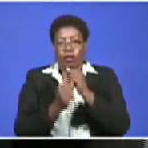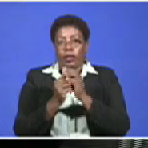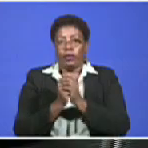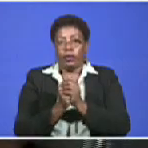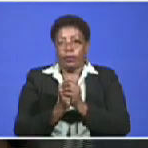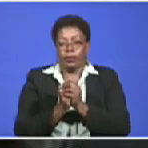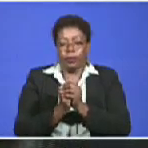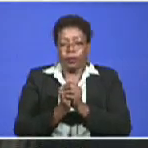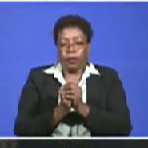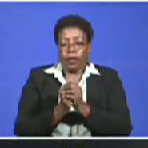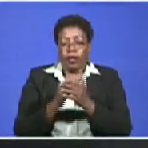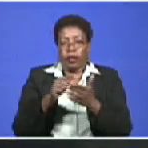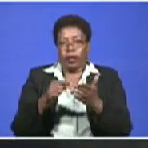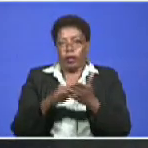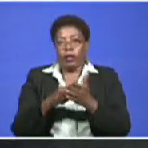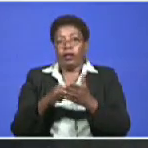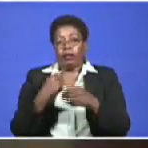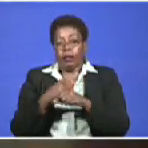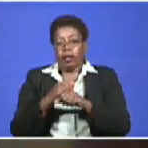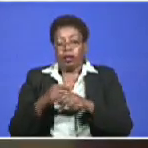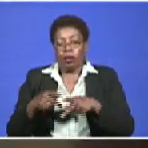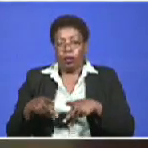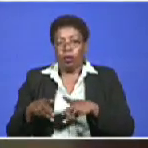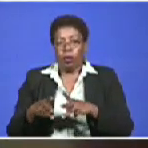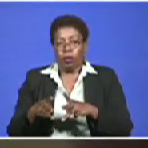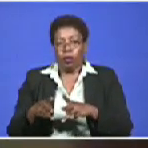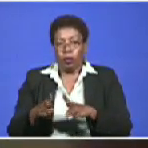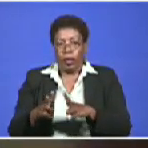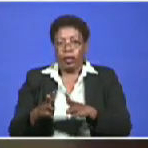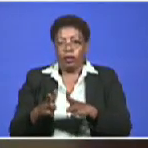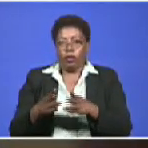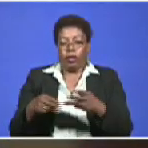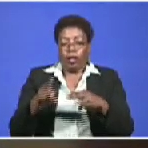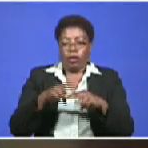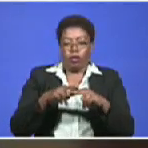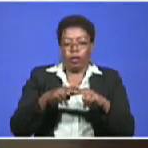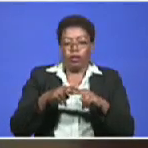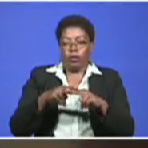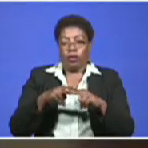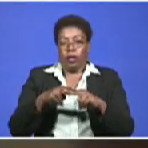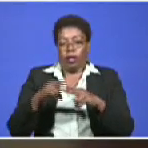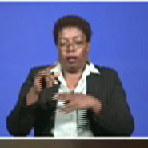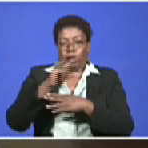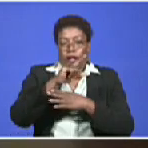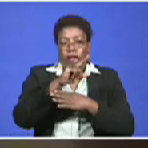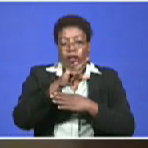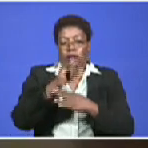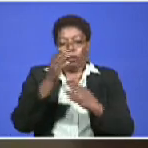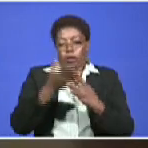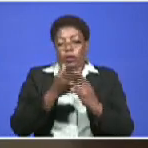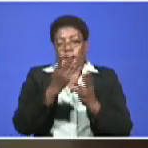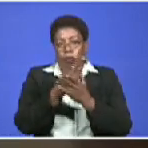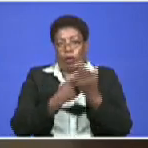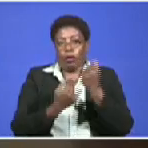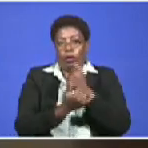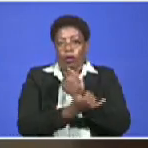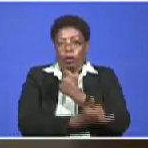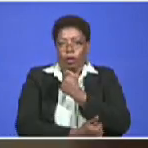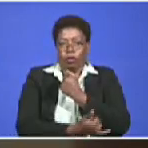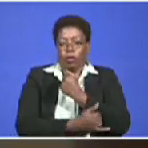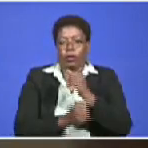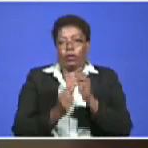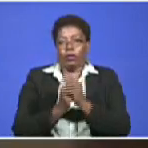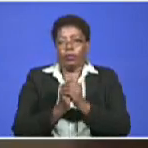agreements pave the way for future economic growth and increased airlift between our two countries. Additionally, these